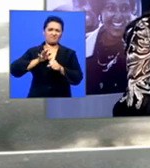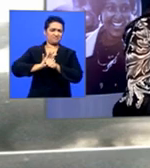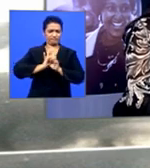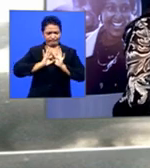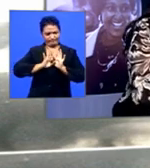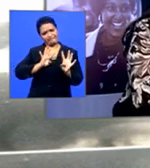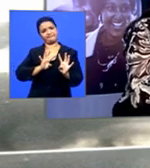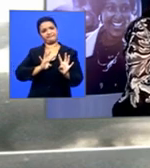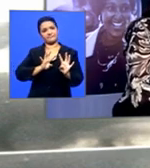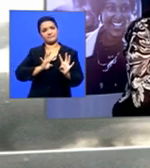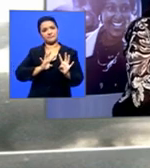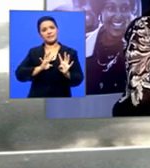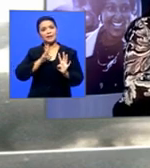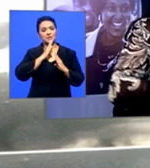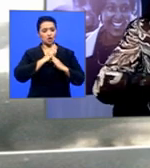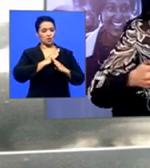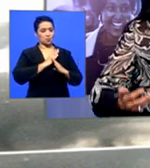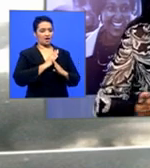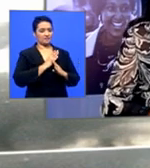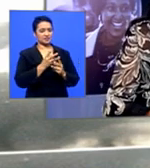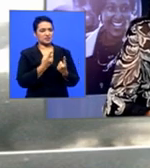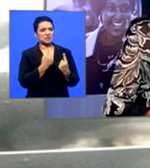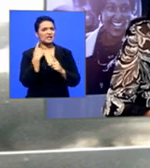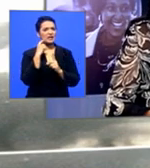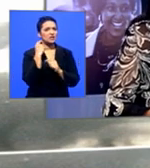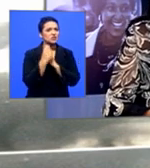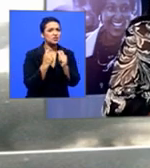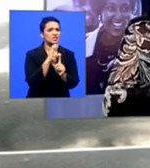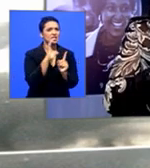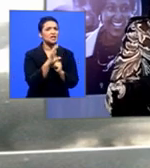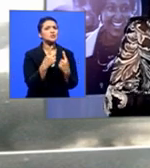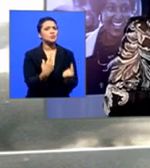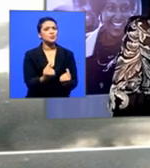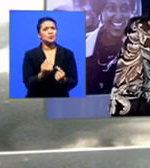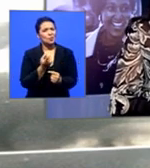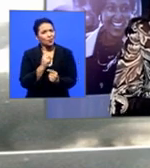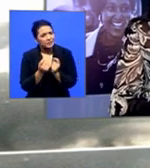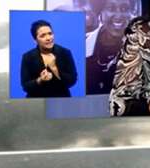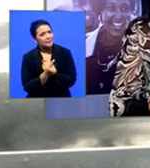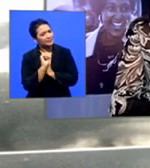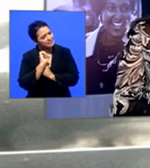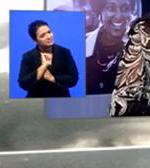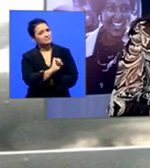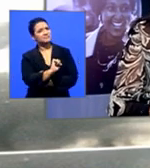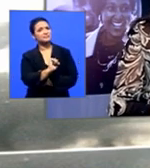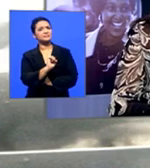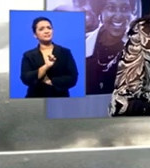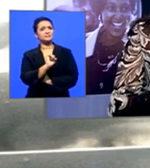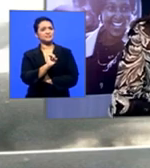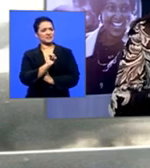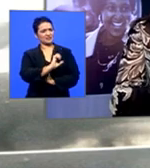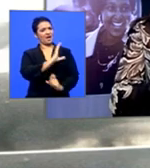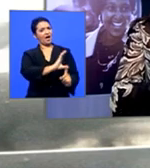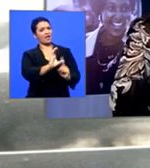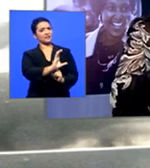they had a private ceremony. Can you perhaps take us behind those closed doors? What traditionally takes place at